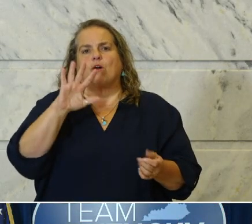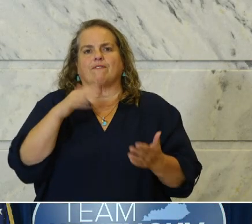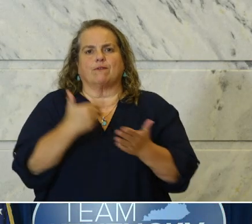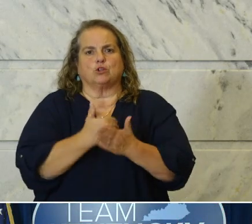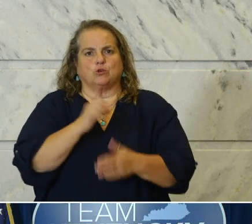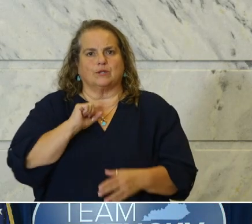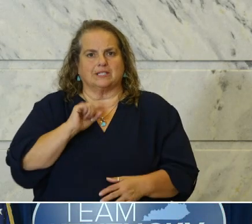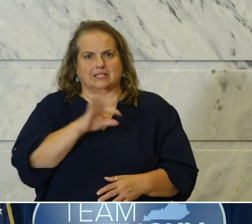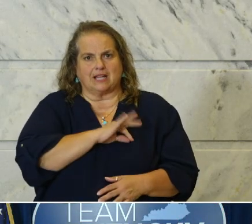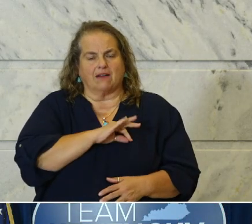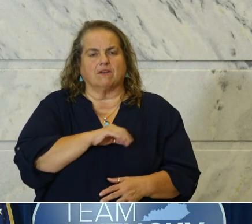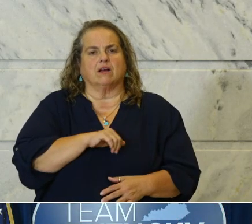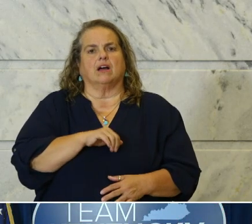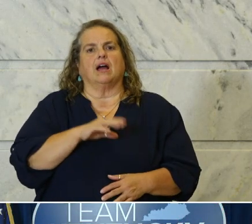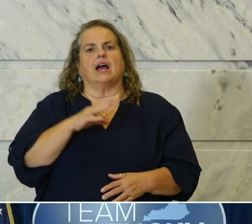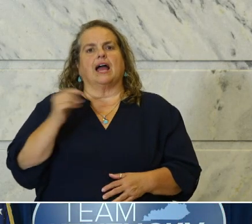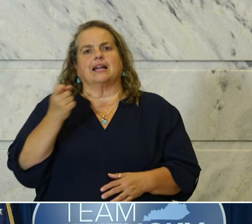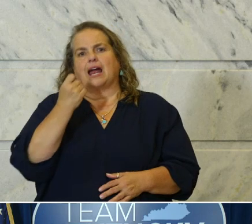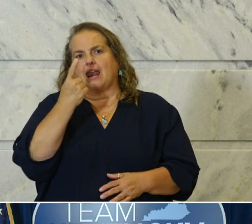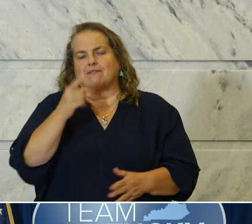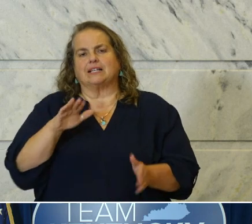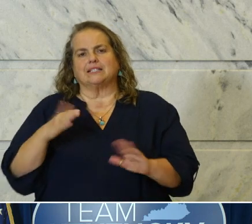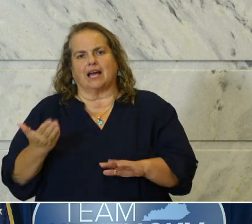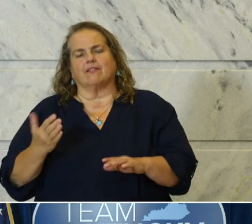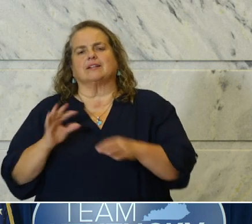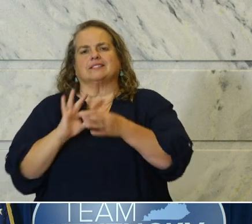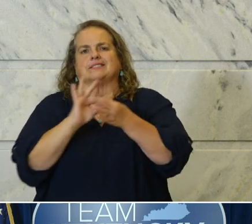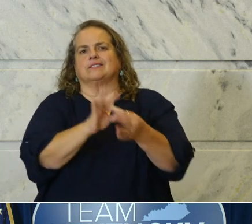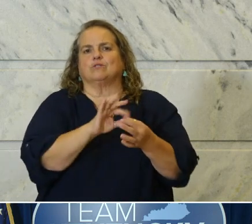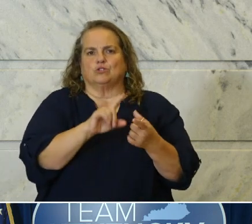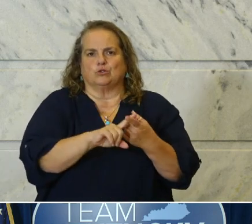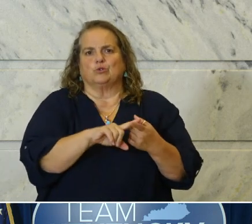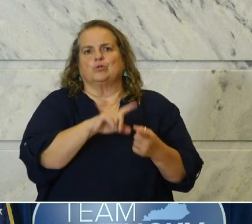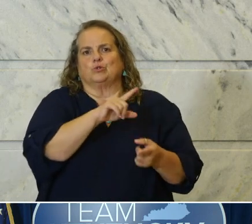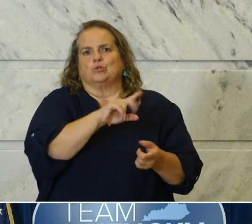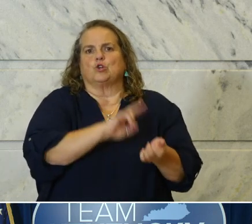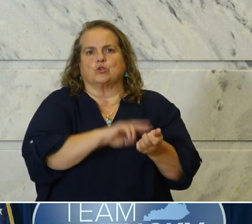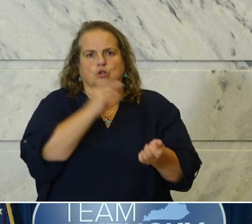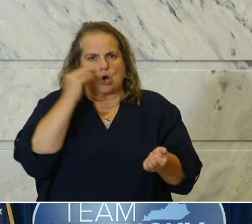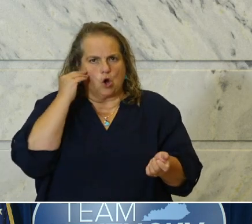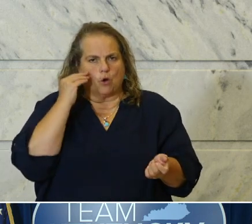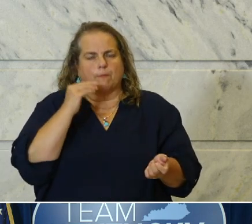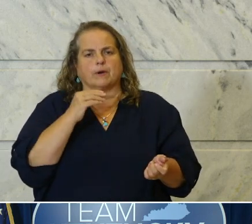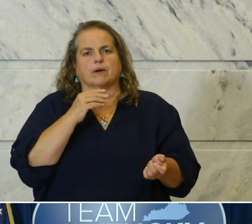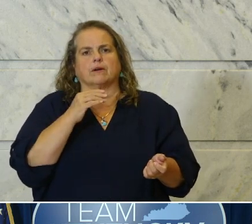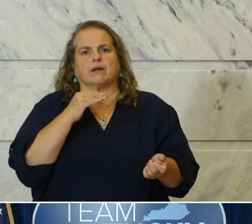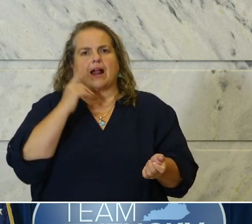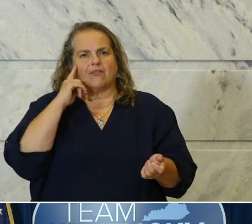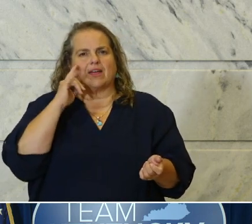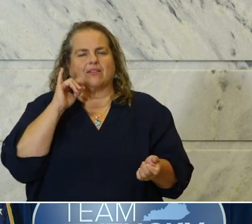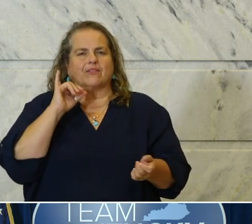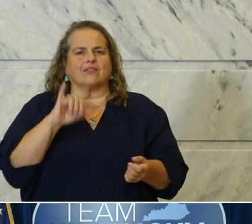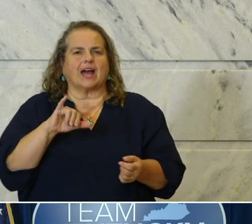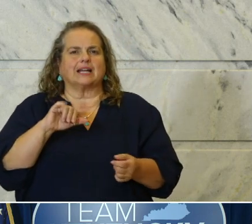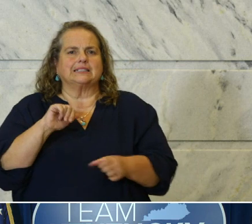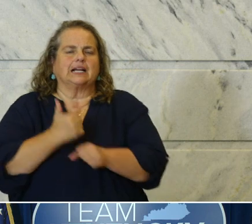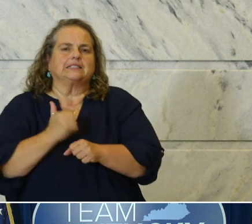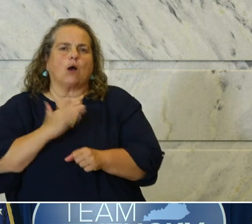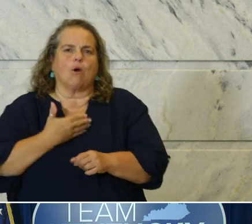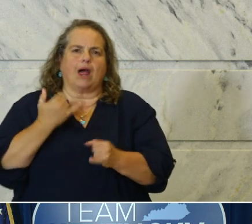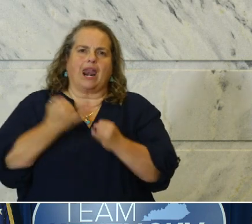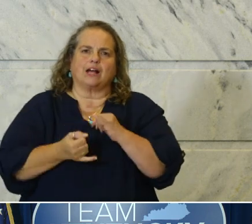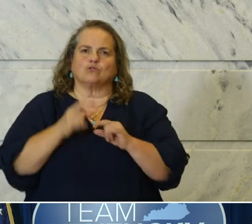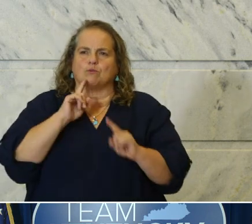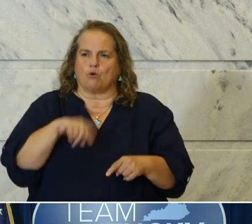attributable to long-term care residents. That is since, I believe, our last reporting, or